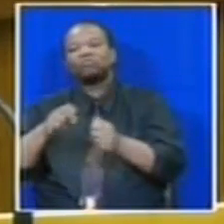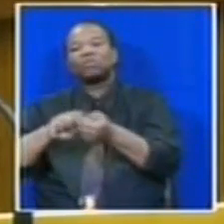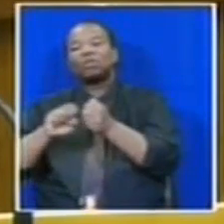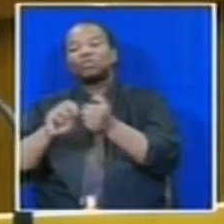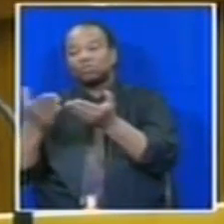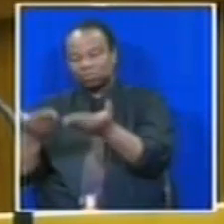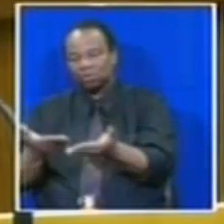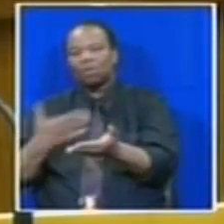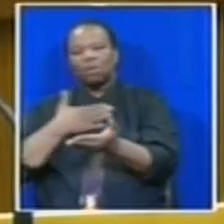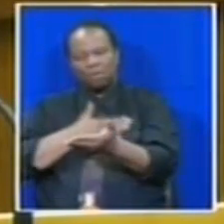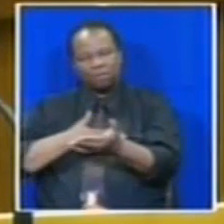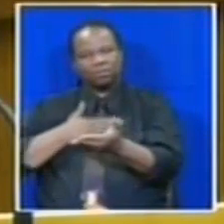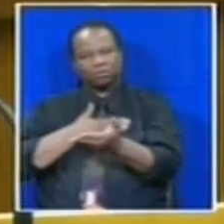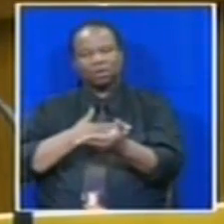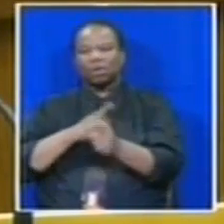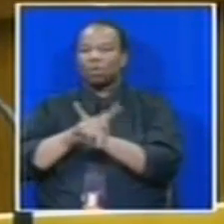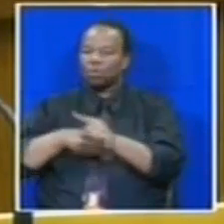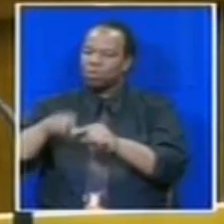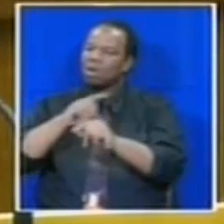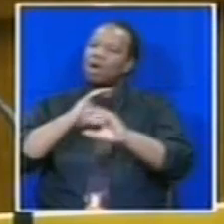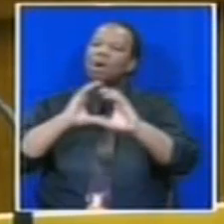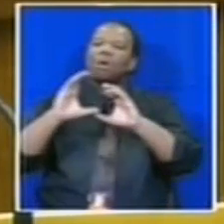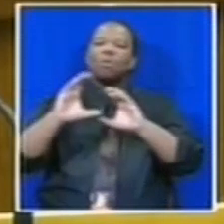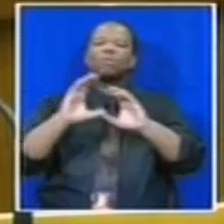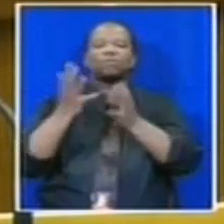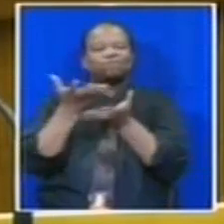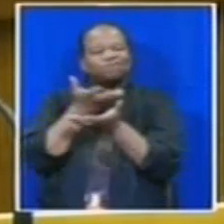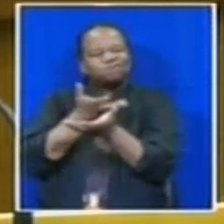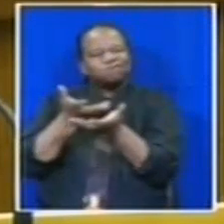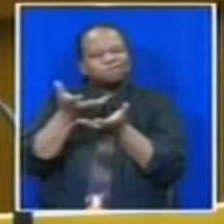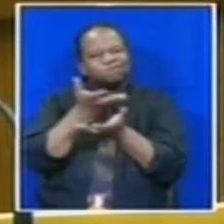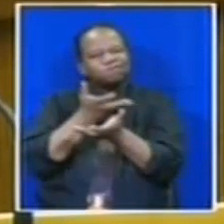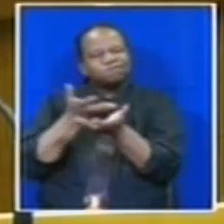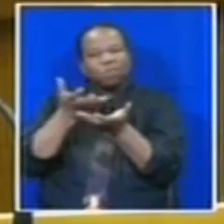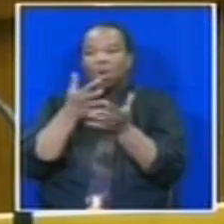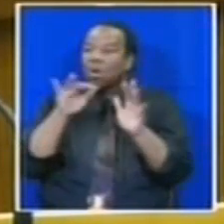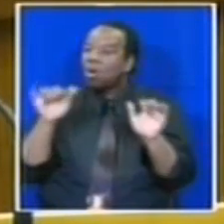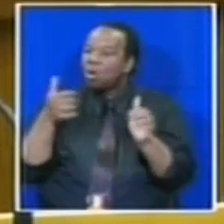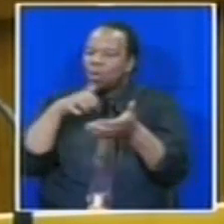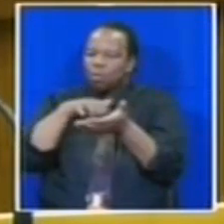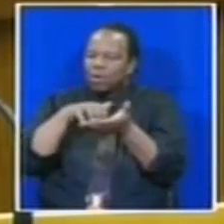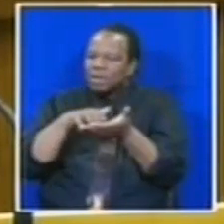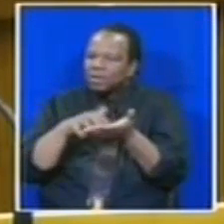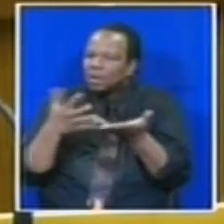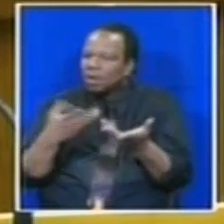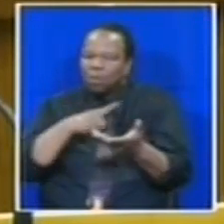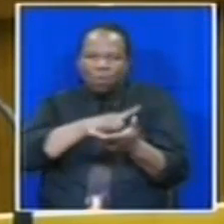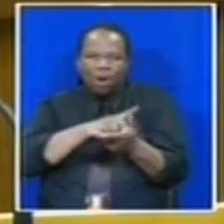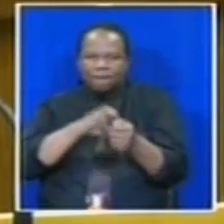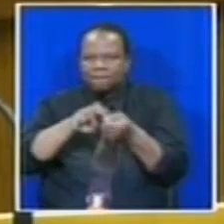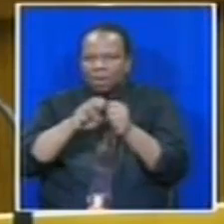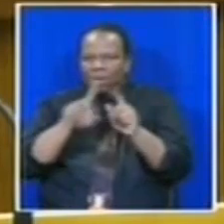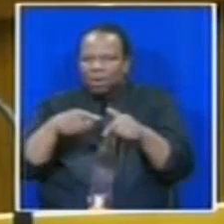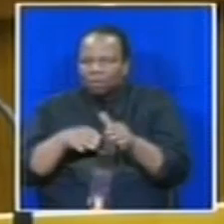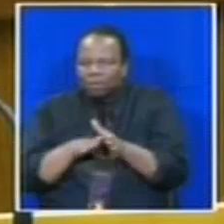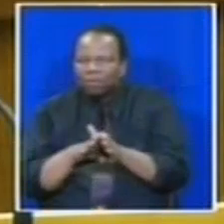to communicate that we are actively engaged in dialogue to confront these weaknesses that hold our progress back. And